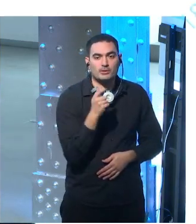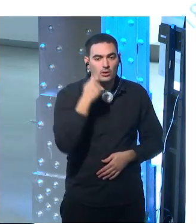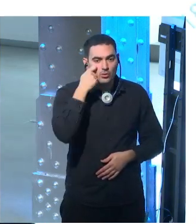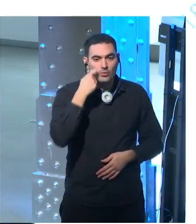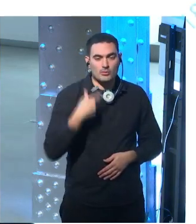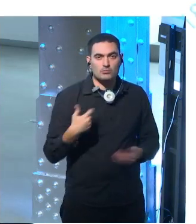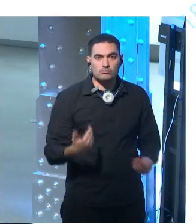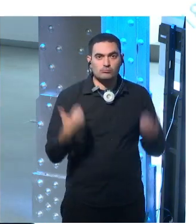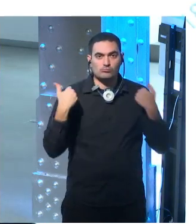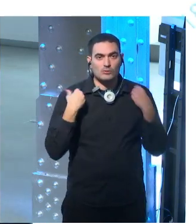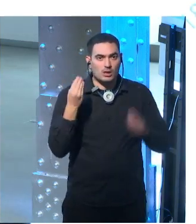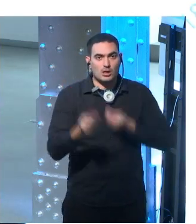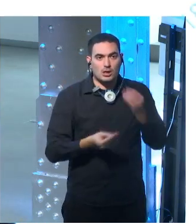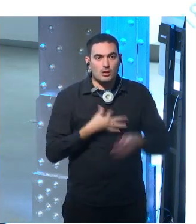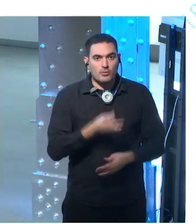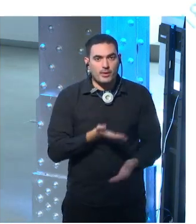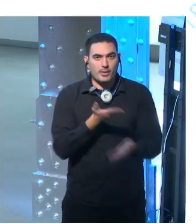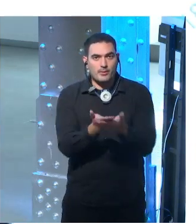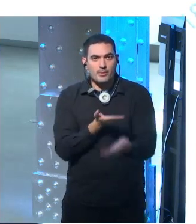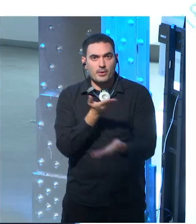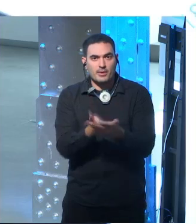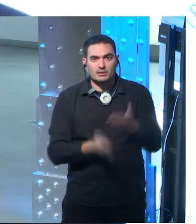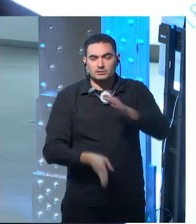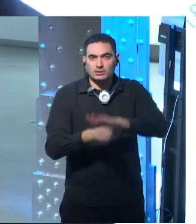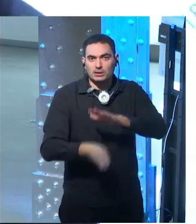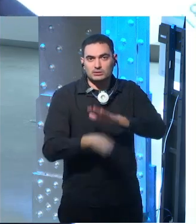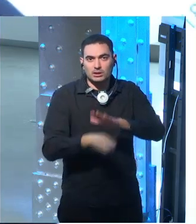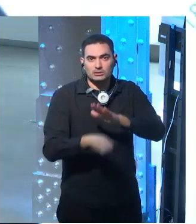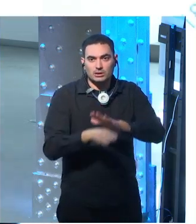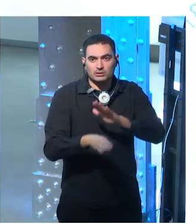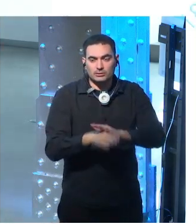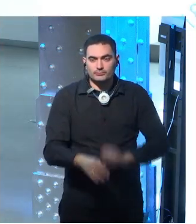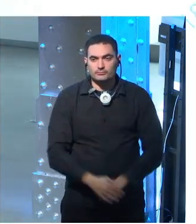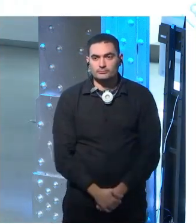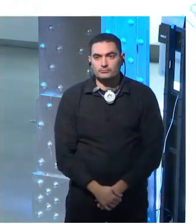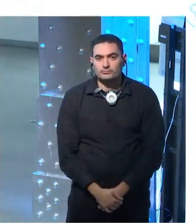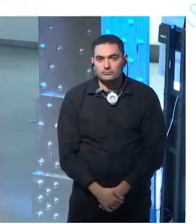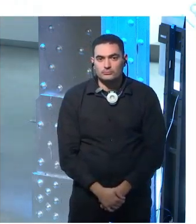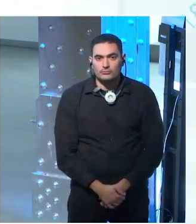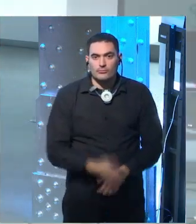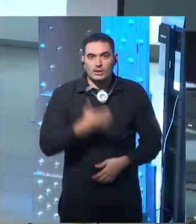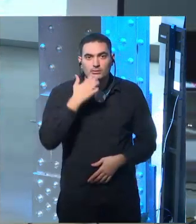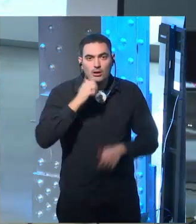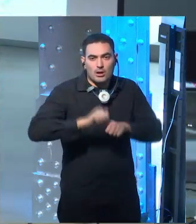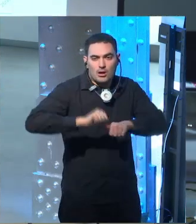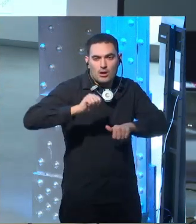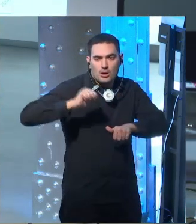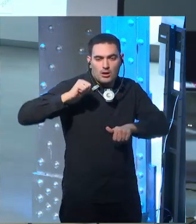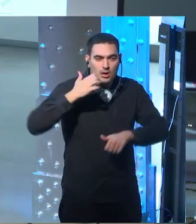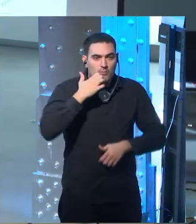still demand. And if we go back 100 years, we could, with today's